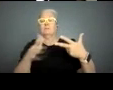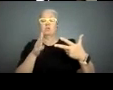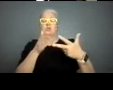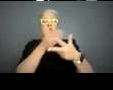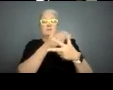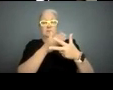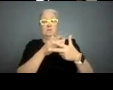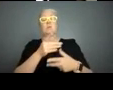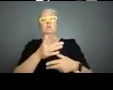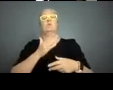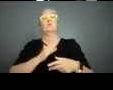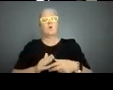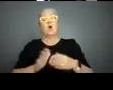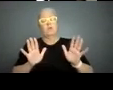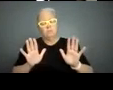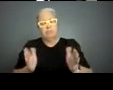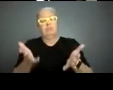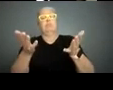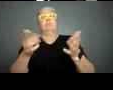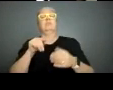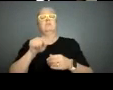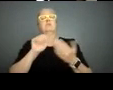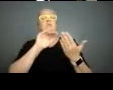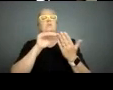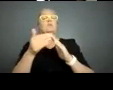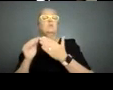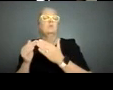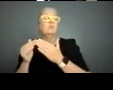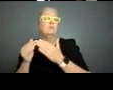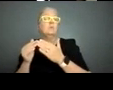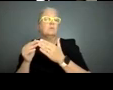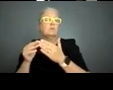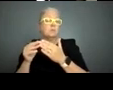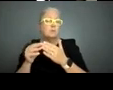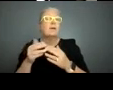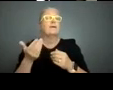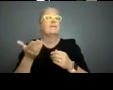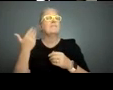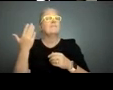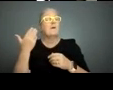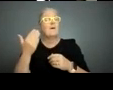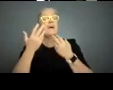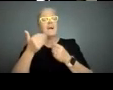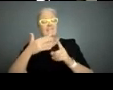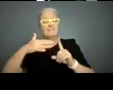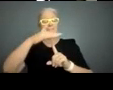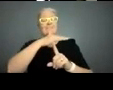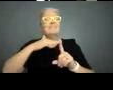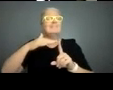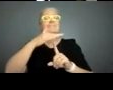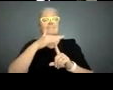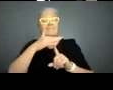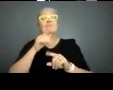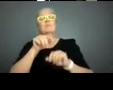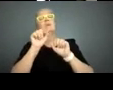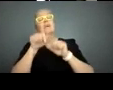mobilizing the local community. And we mentioned this when we were looking at some of the scenarios, that we can mobilize, and these are examples from